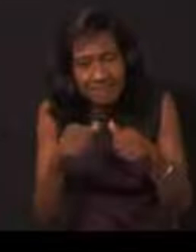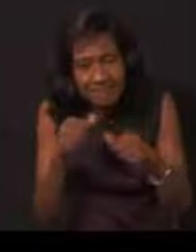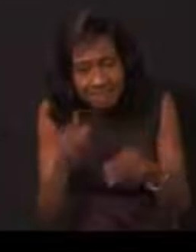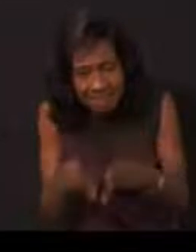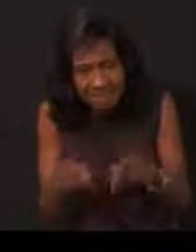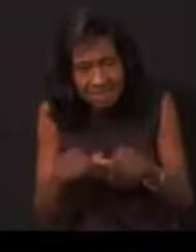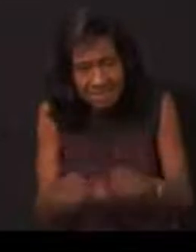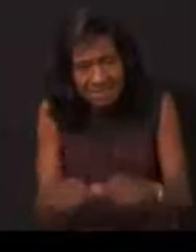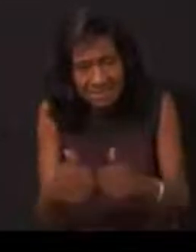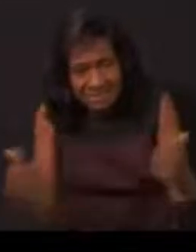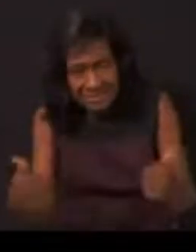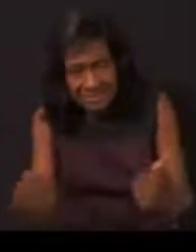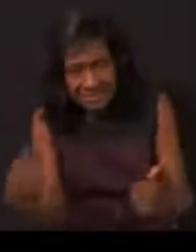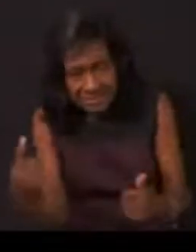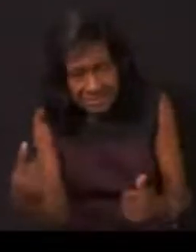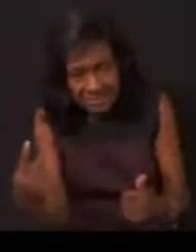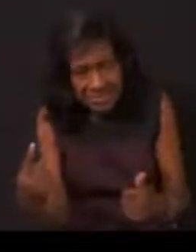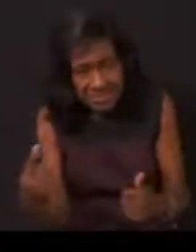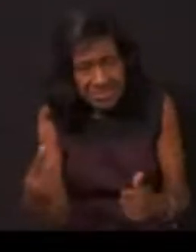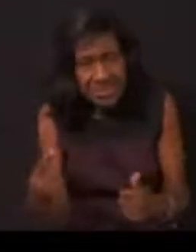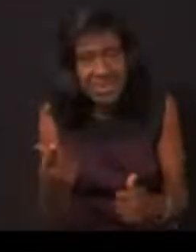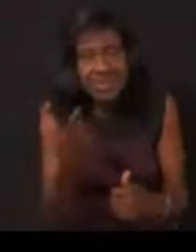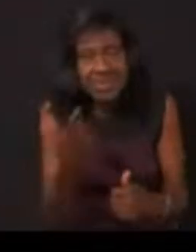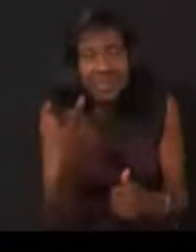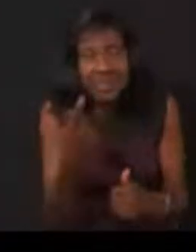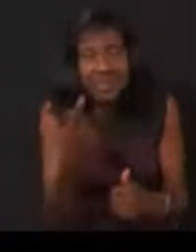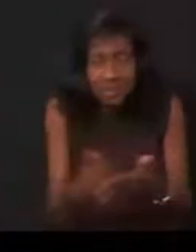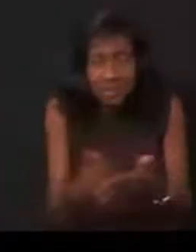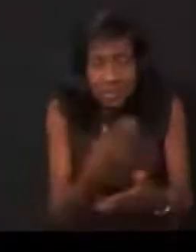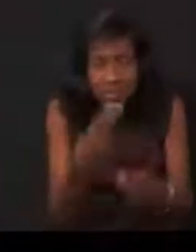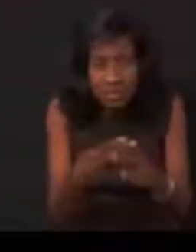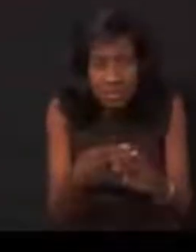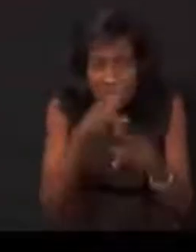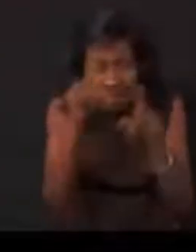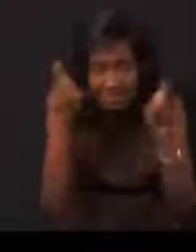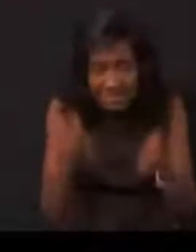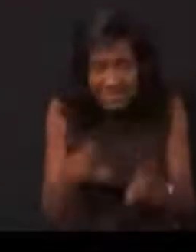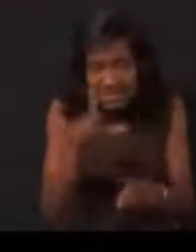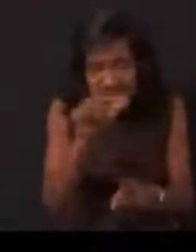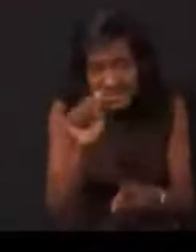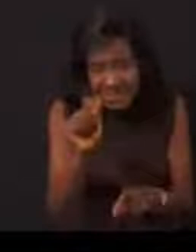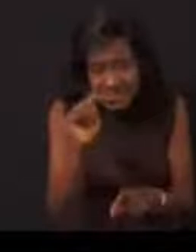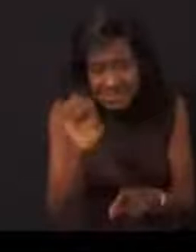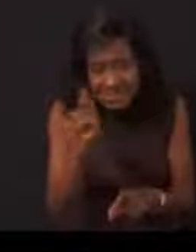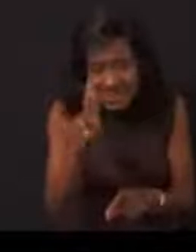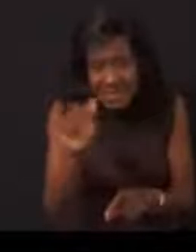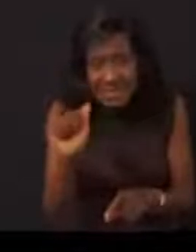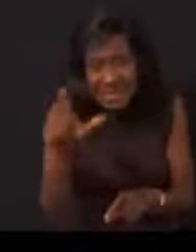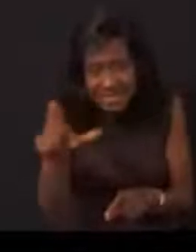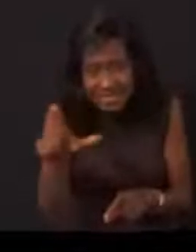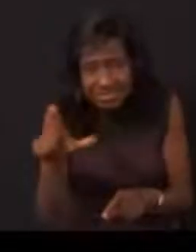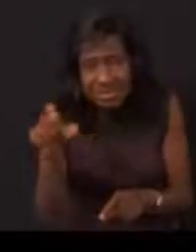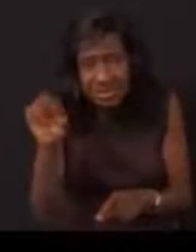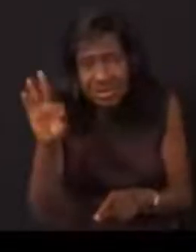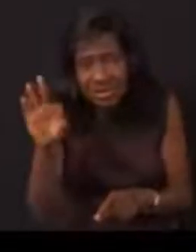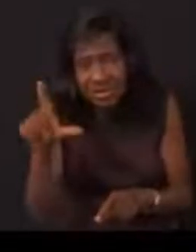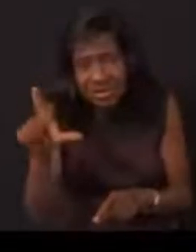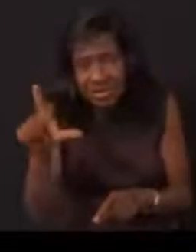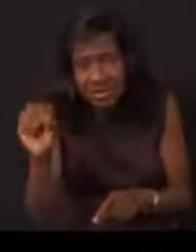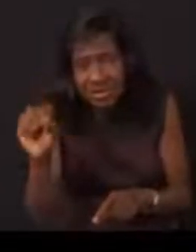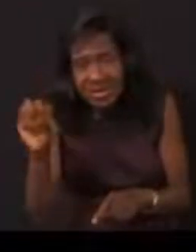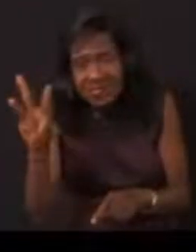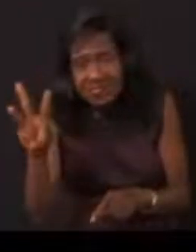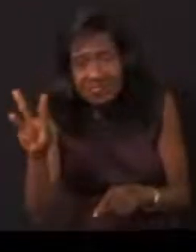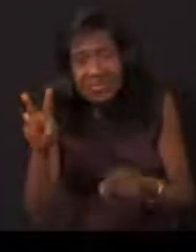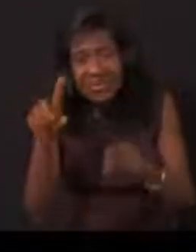needed. These lateral flow will also allow us to control the spread of the virus, and is vital to learn our